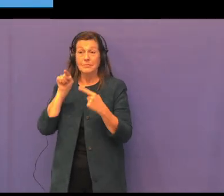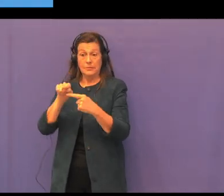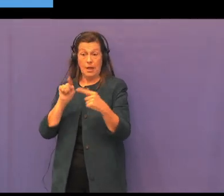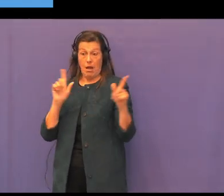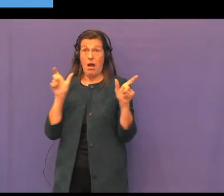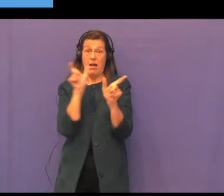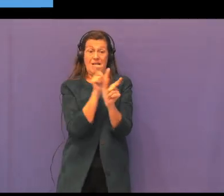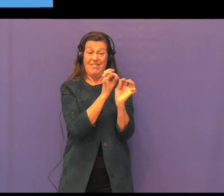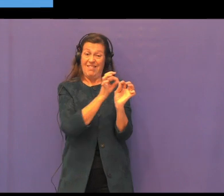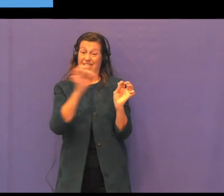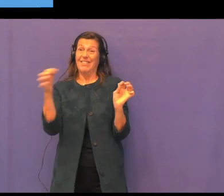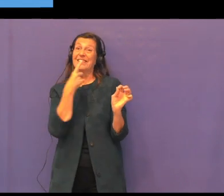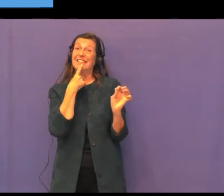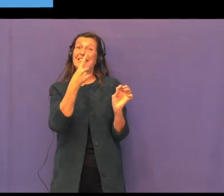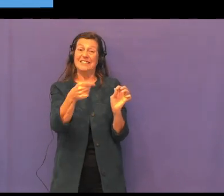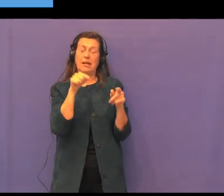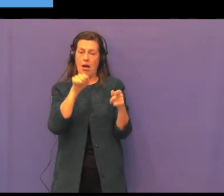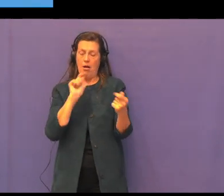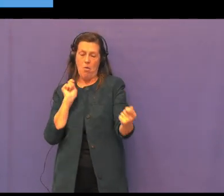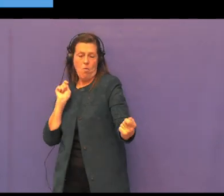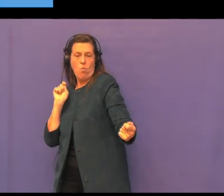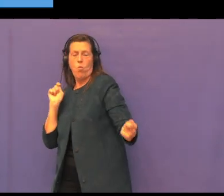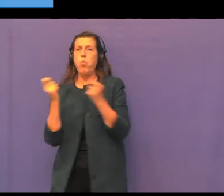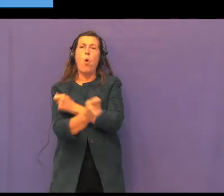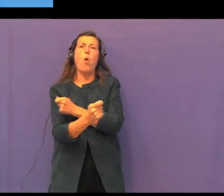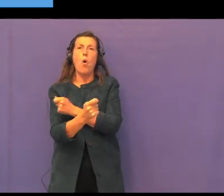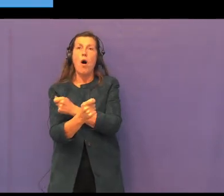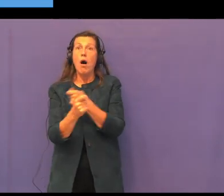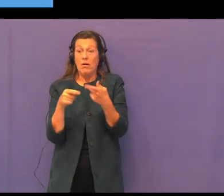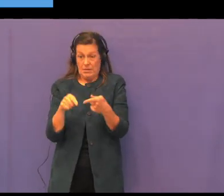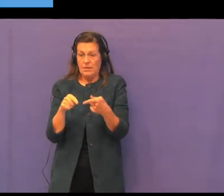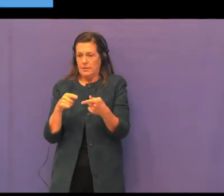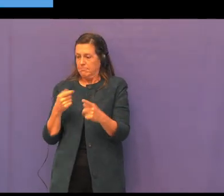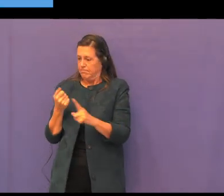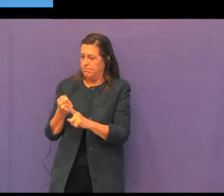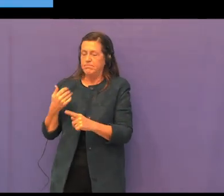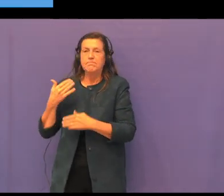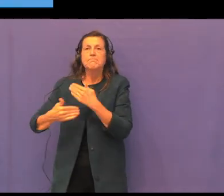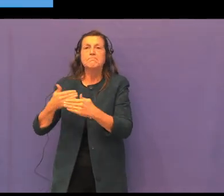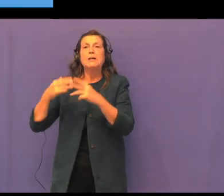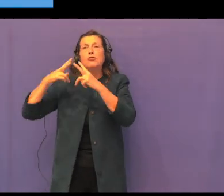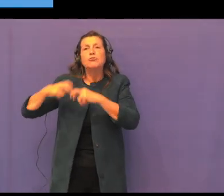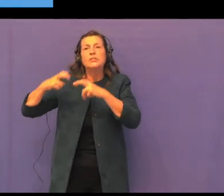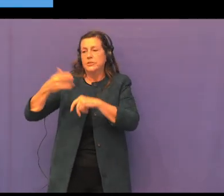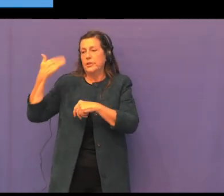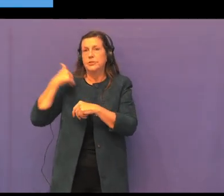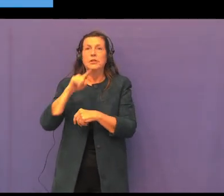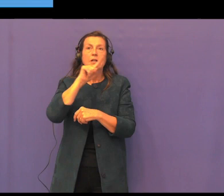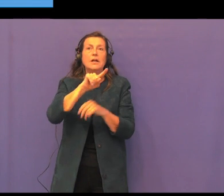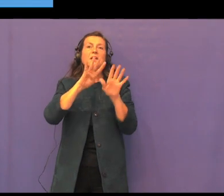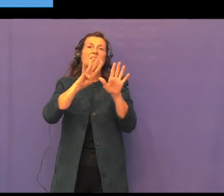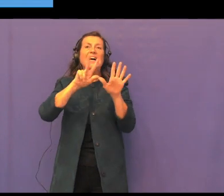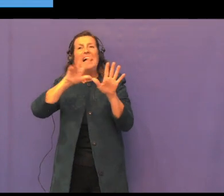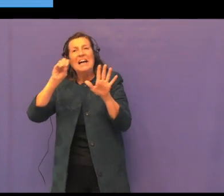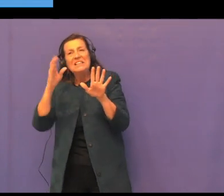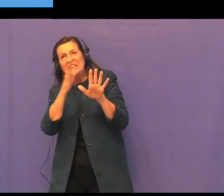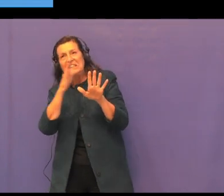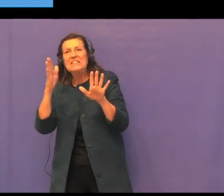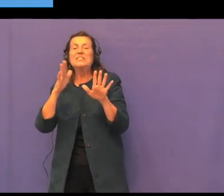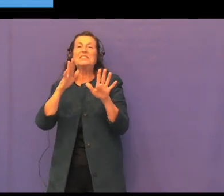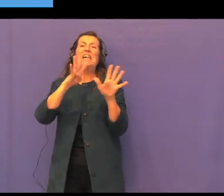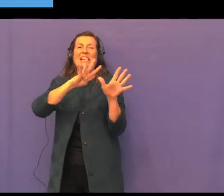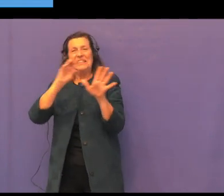the 1980s and 1990s. And then, of course, what happens from the